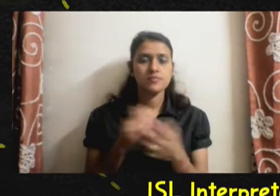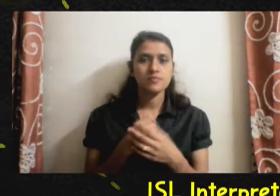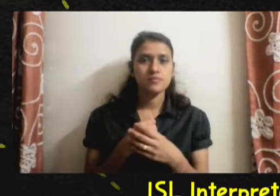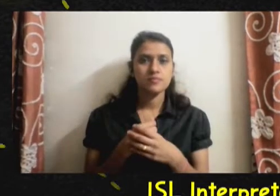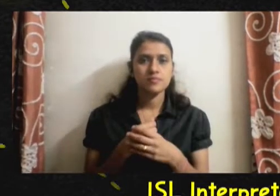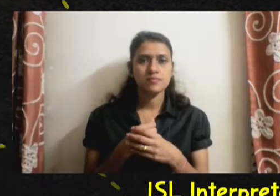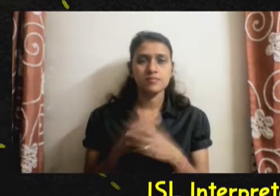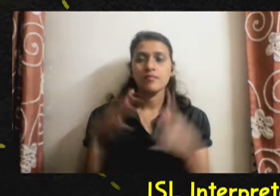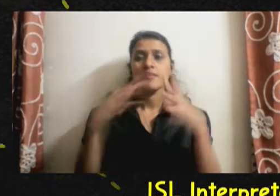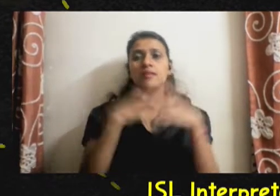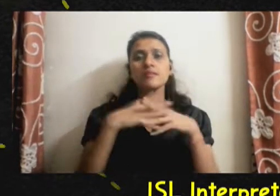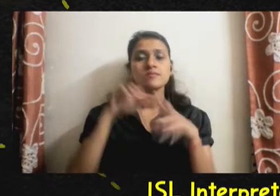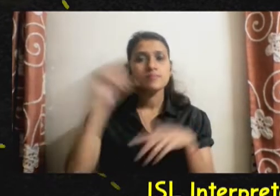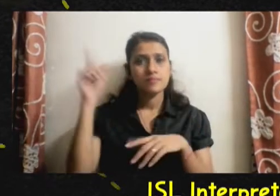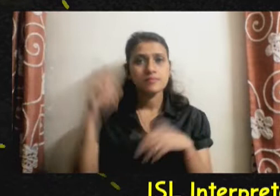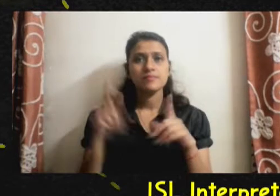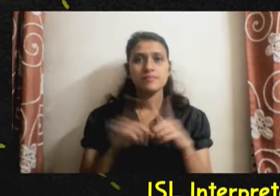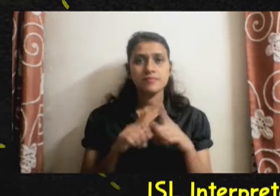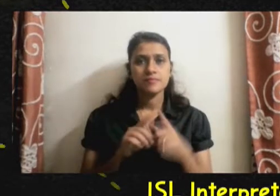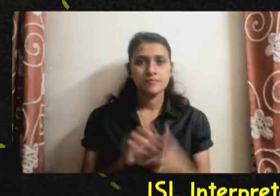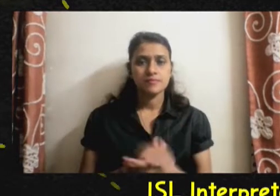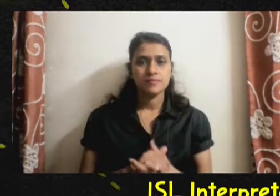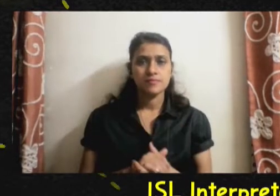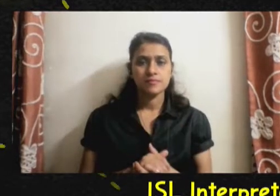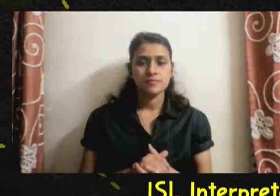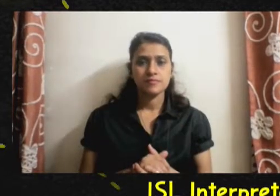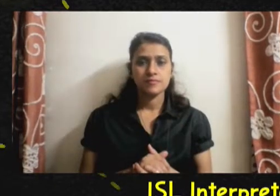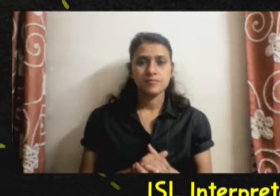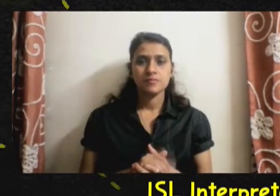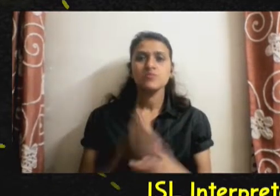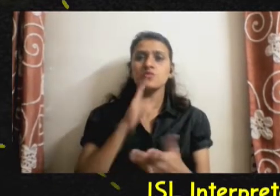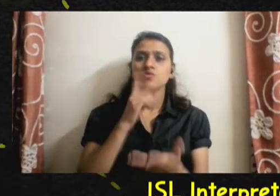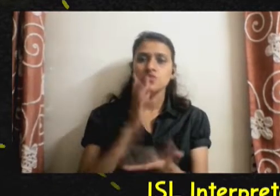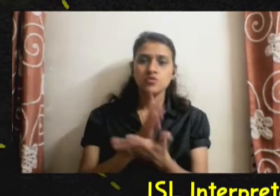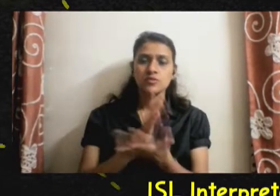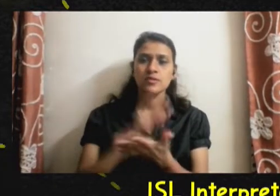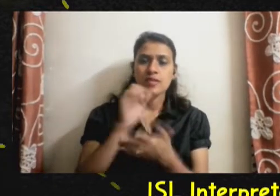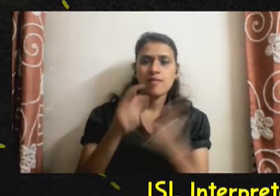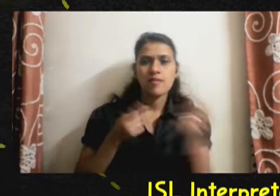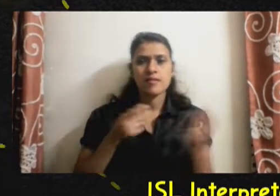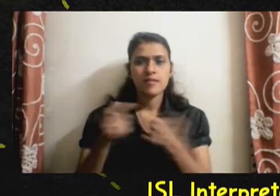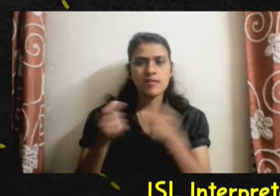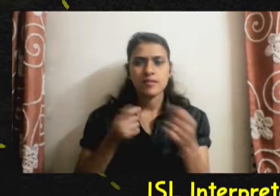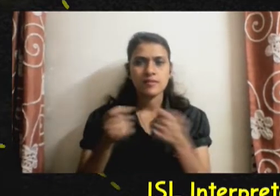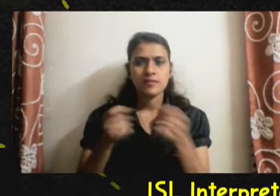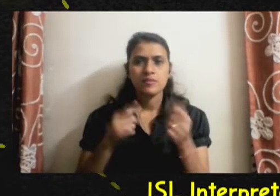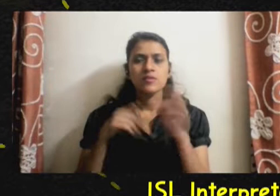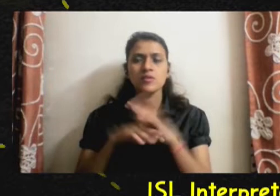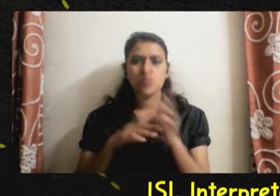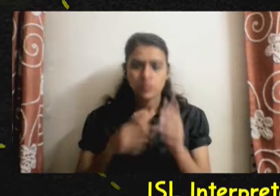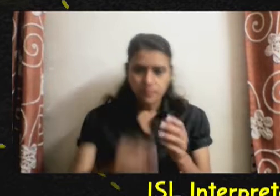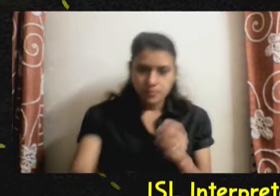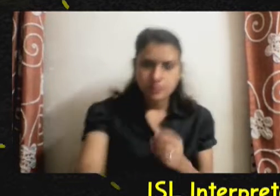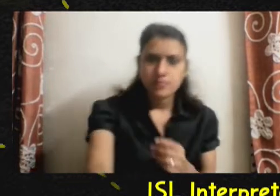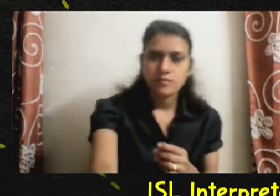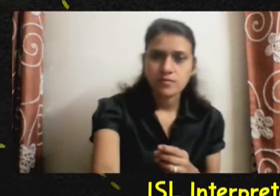from the US, so like WebMD or Planned Parenthood. But we have to make sure that people aren't navigating through a whole host of